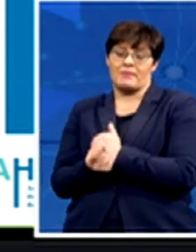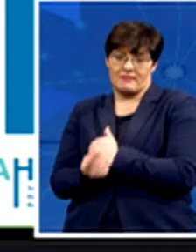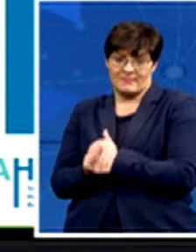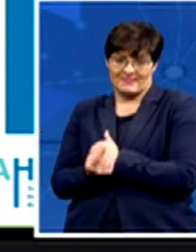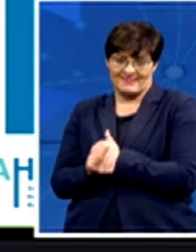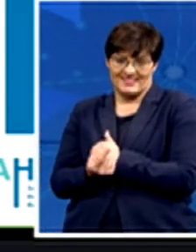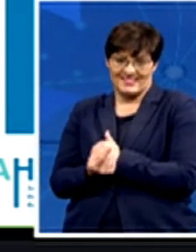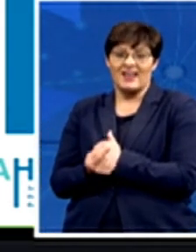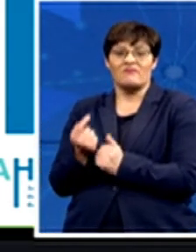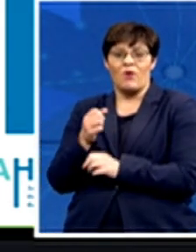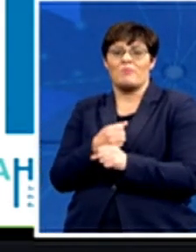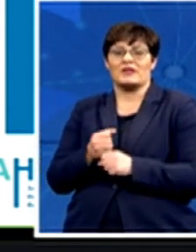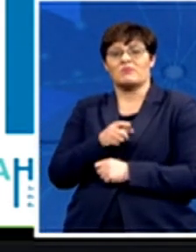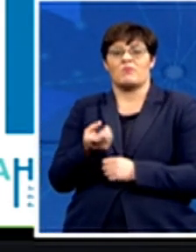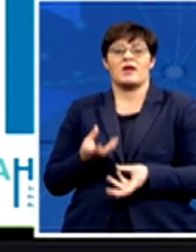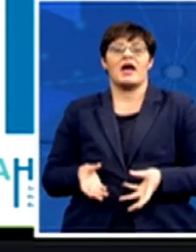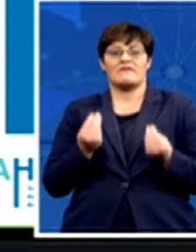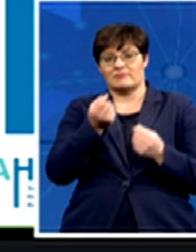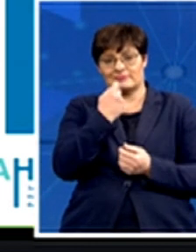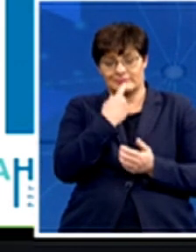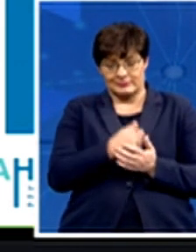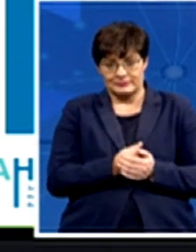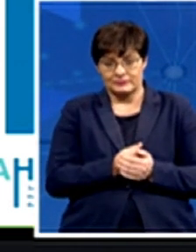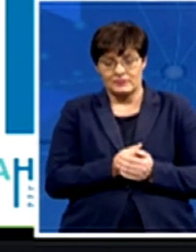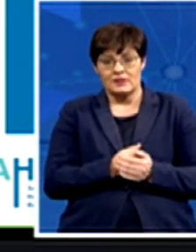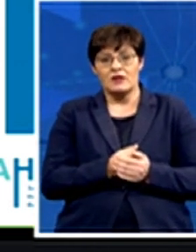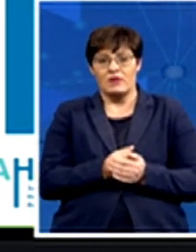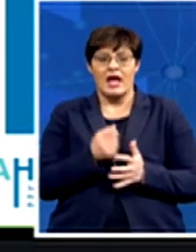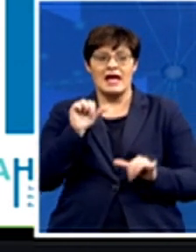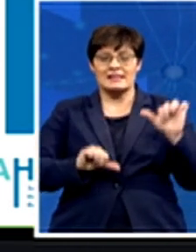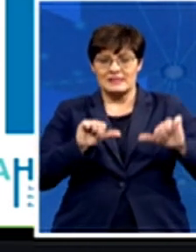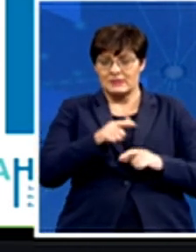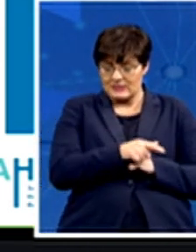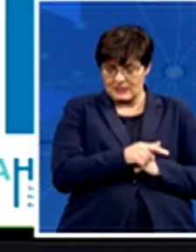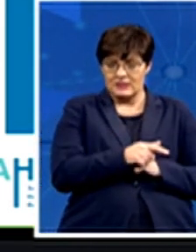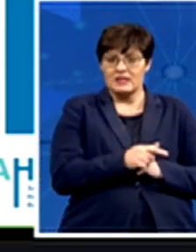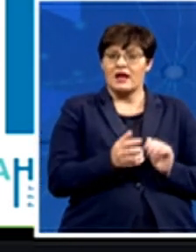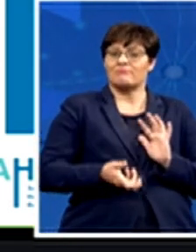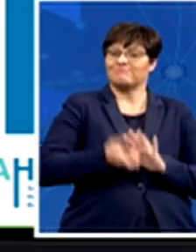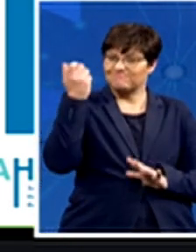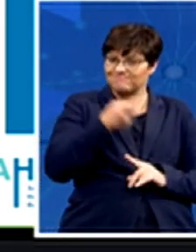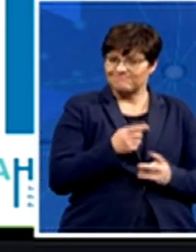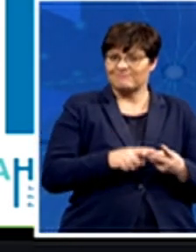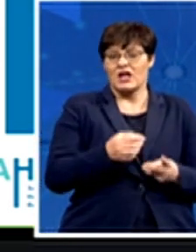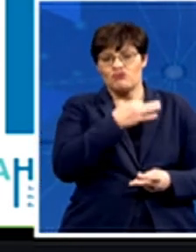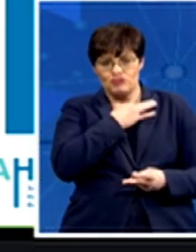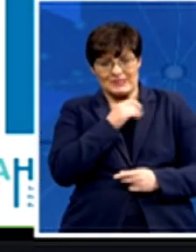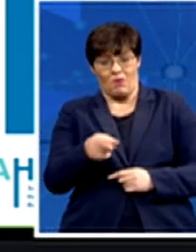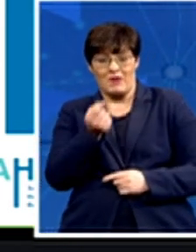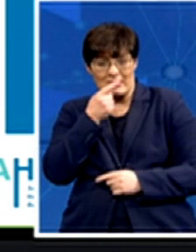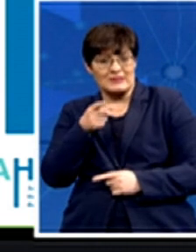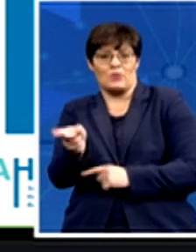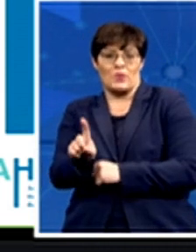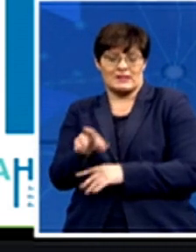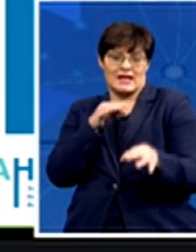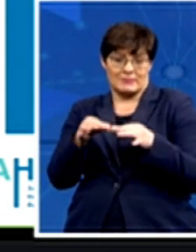taking. And then we contribute to the assessment of the benefit, the harm, effectiveness, and risk of those medicines. And lastly, which is very